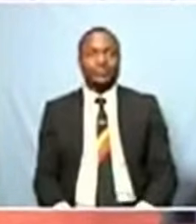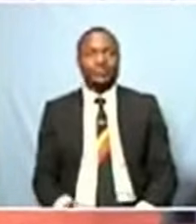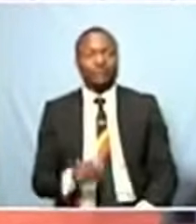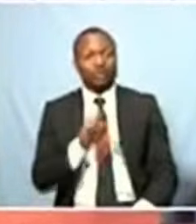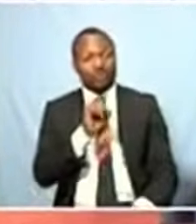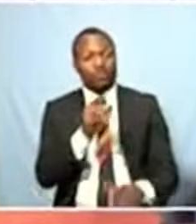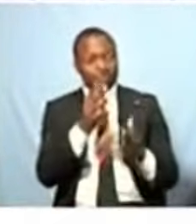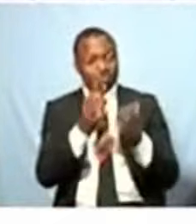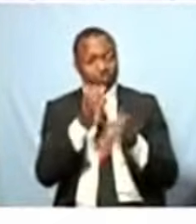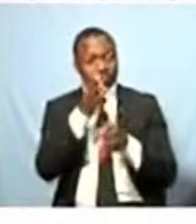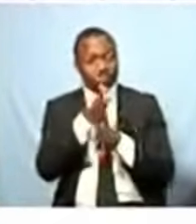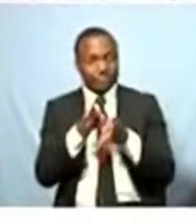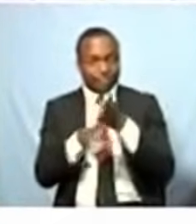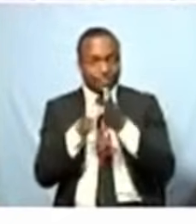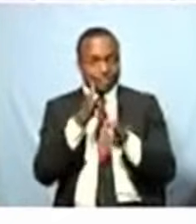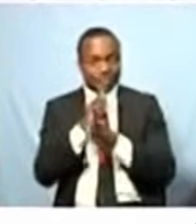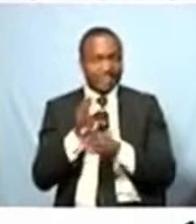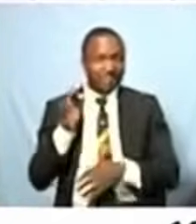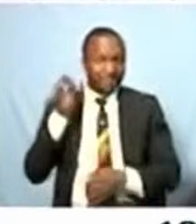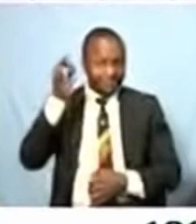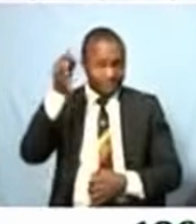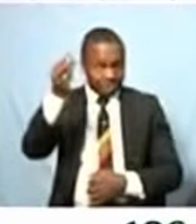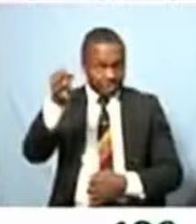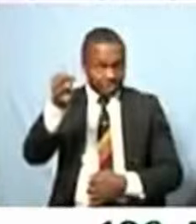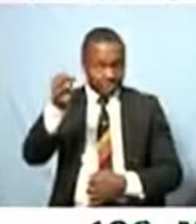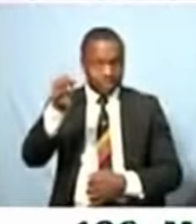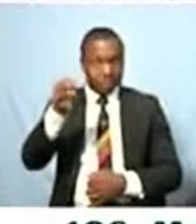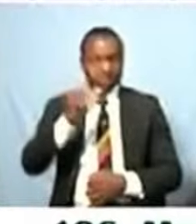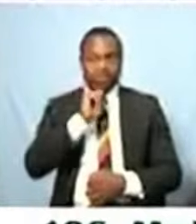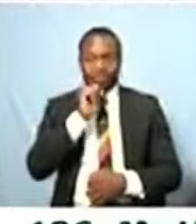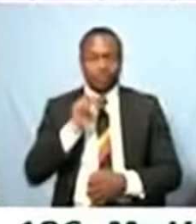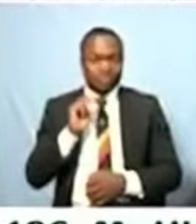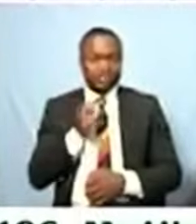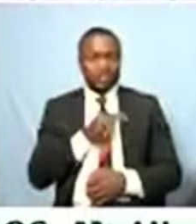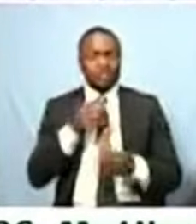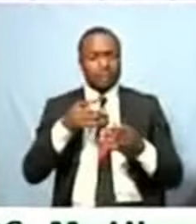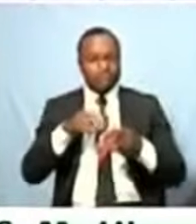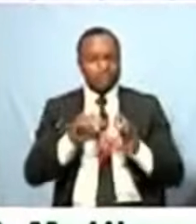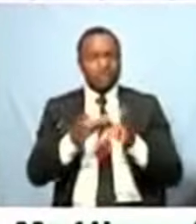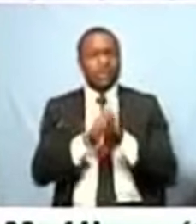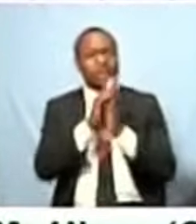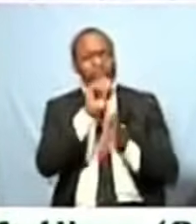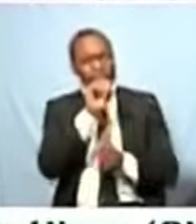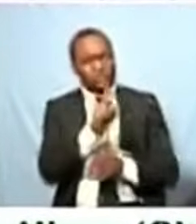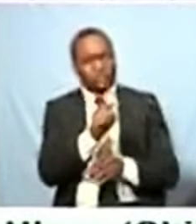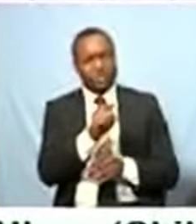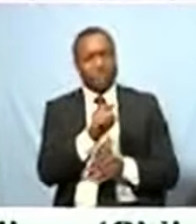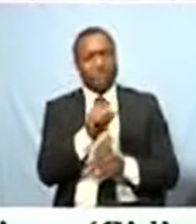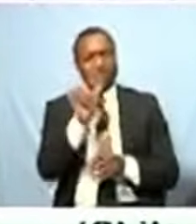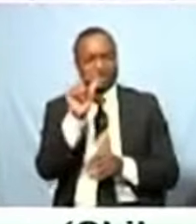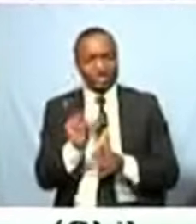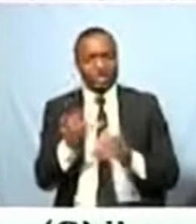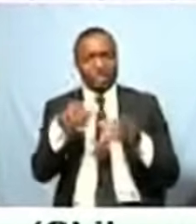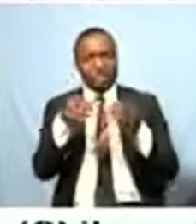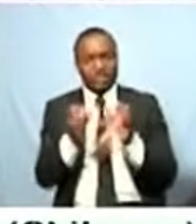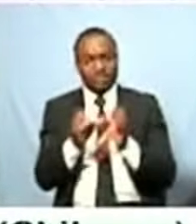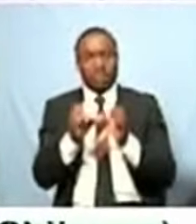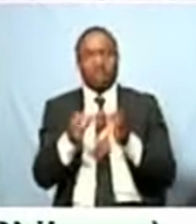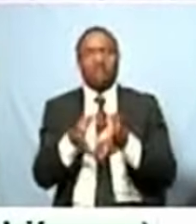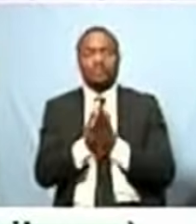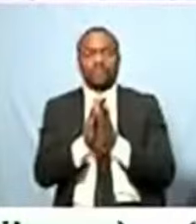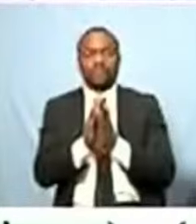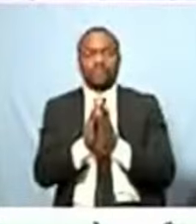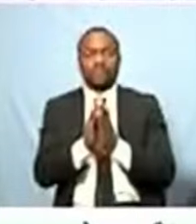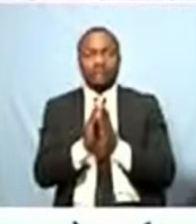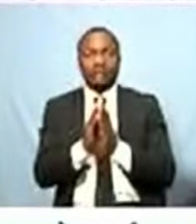intend to construct in the near future, rather than us continuing asking you as per constituents to find out the status of